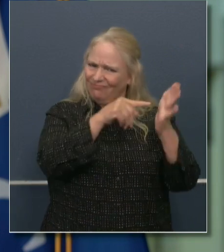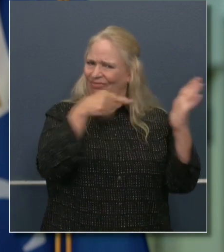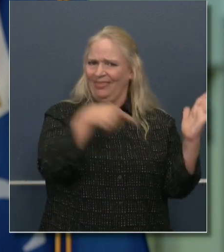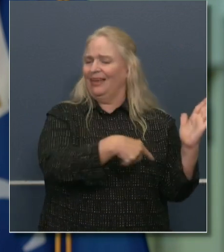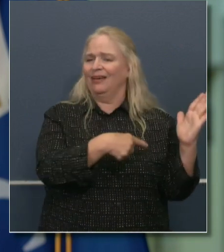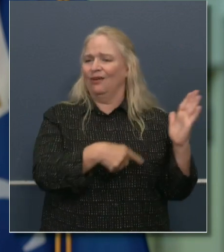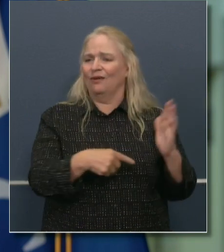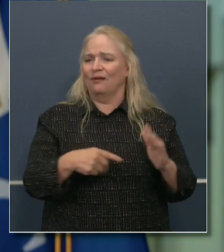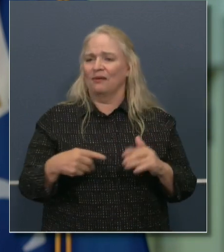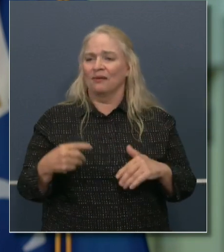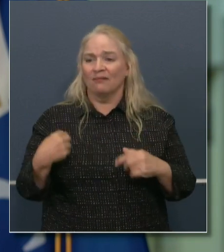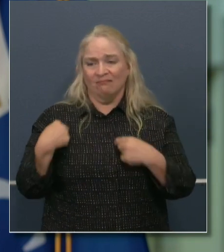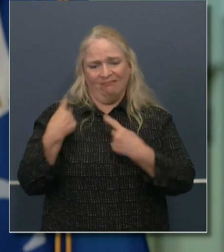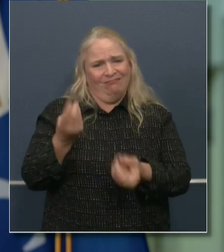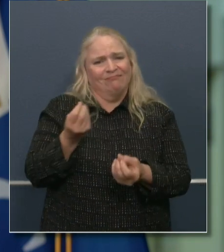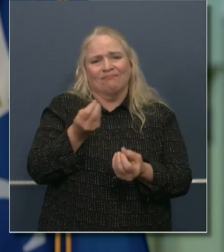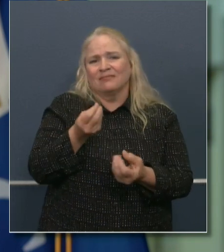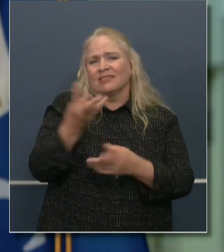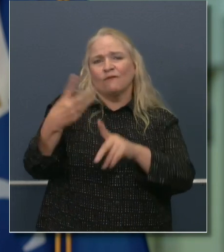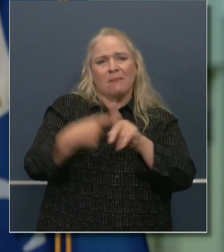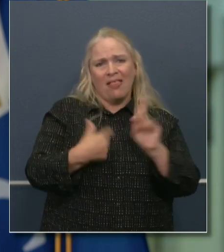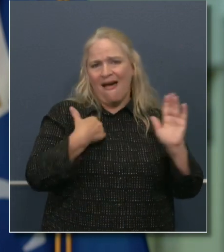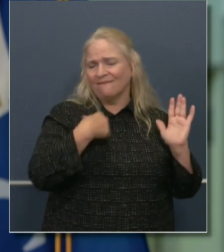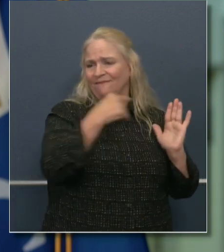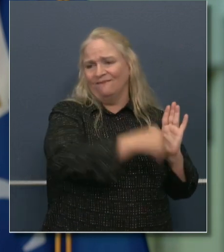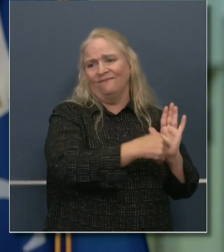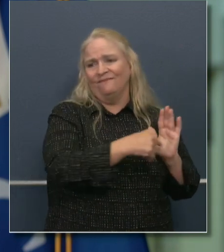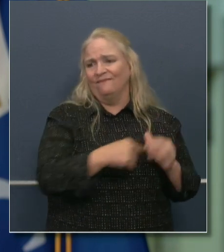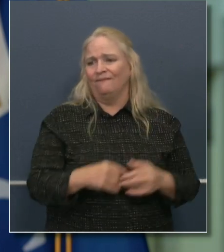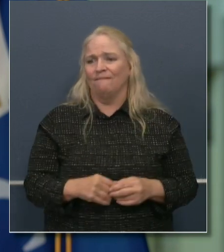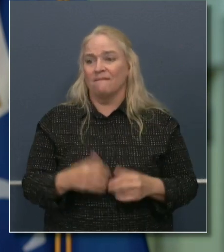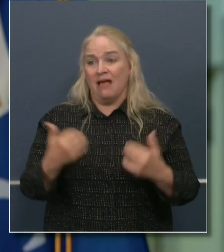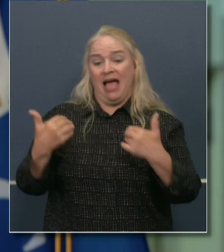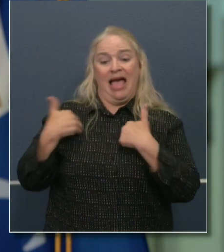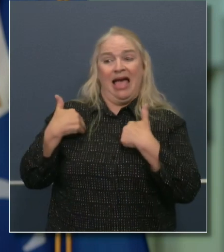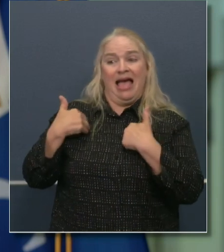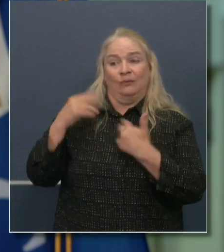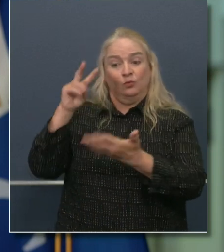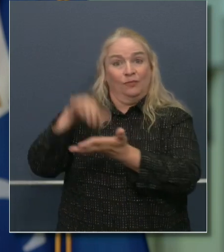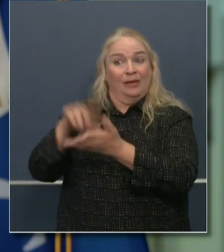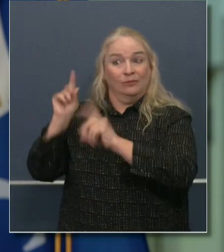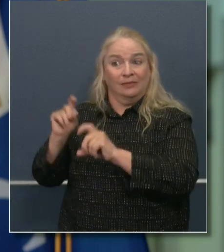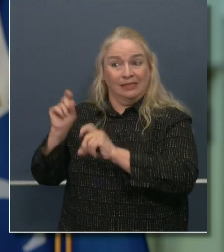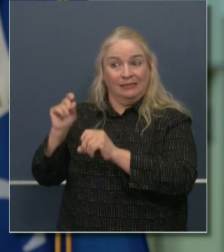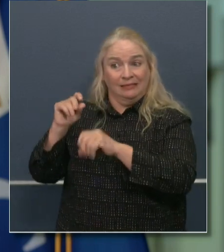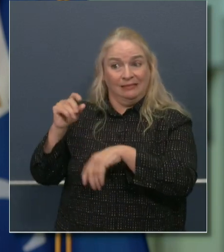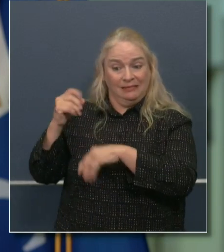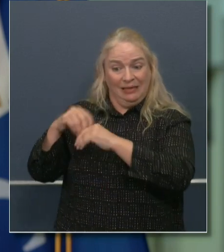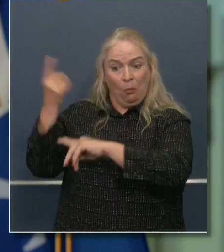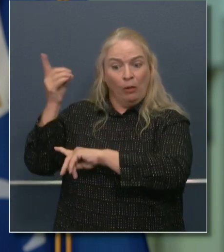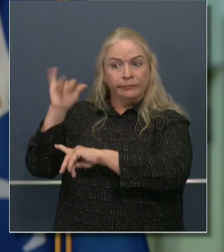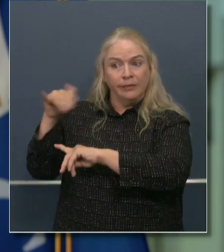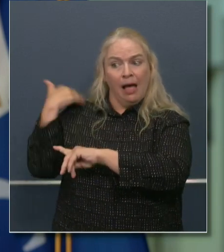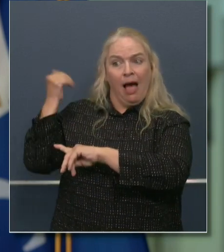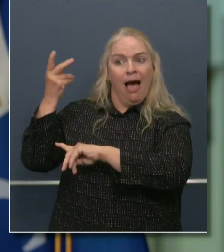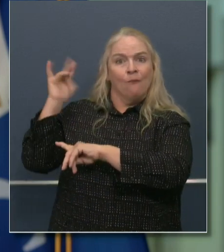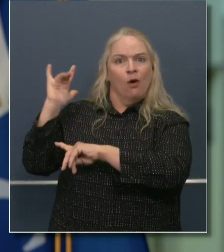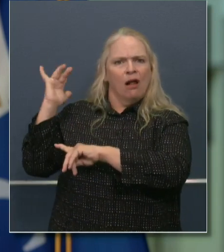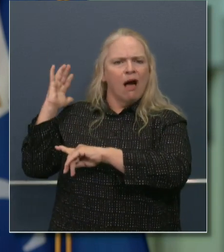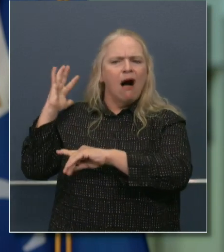last number of months to go from an average of 2,000 tests a day just over 90 days ago. Now you